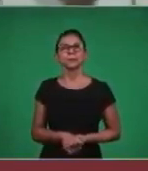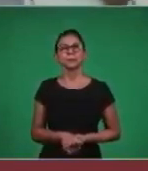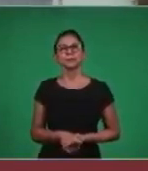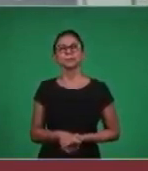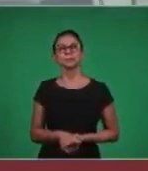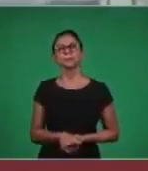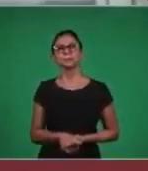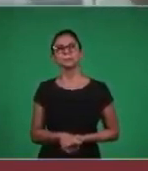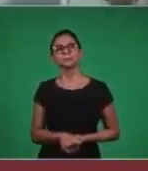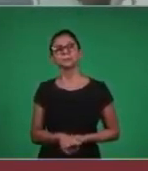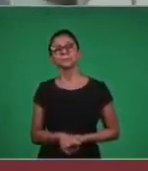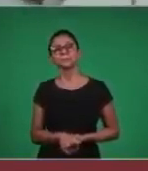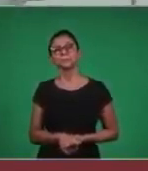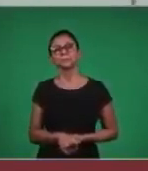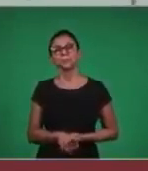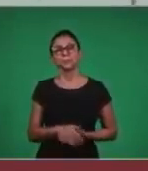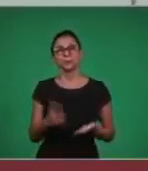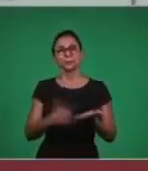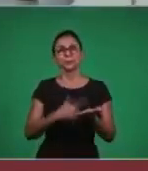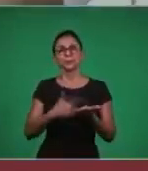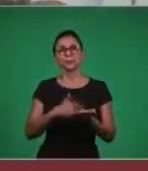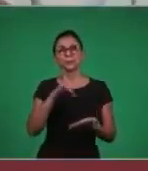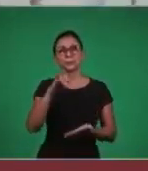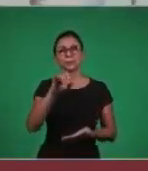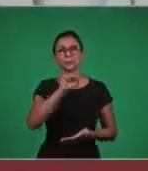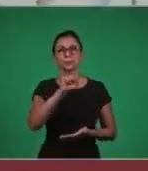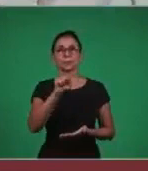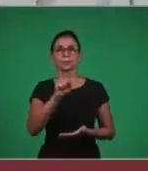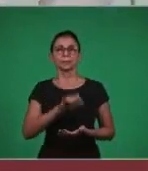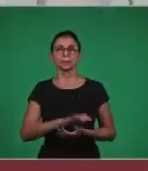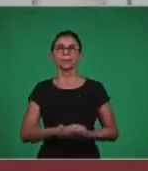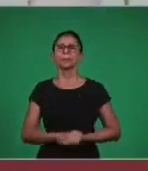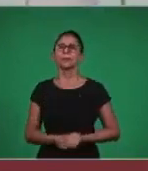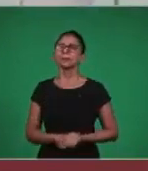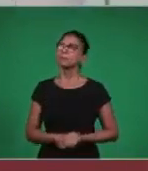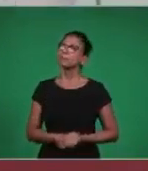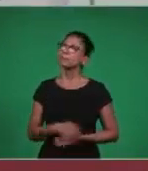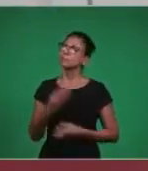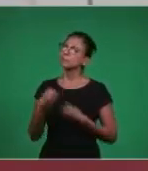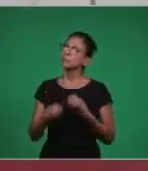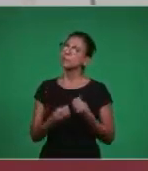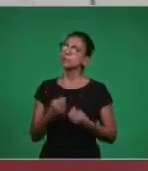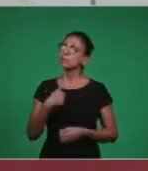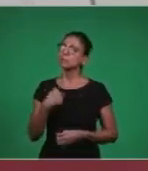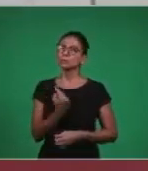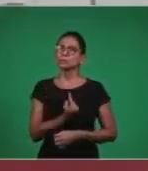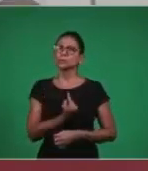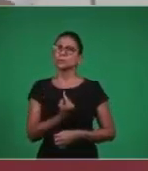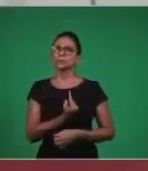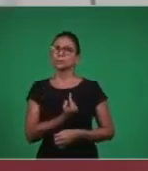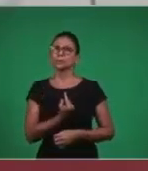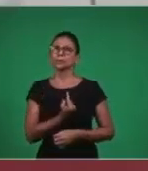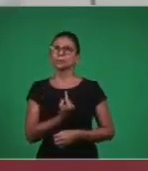in Isaiah, you may even think this, oh, but how is it possible? How is it going to happen? I will be alone.